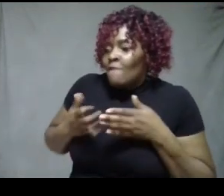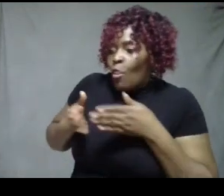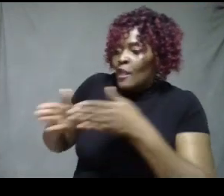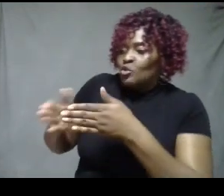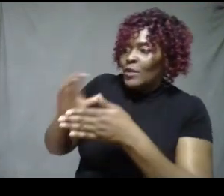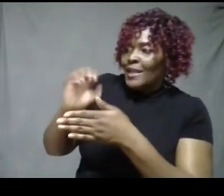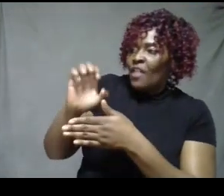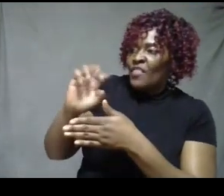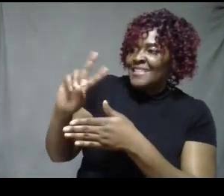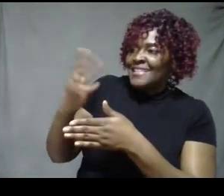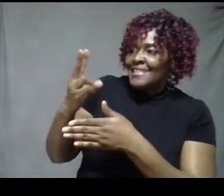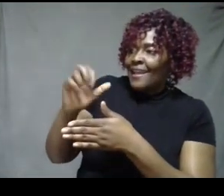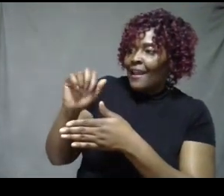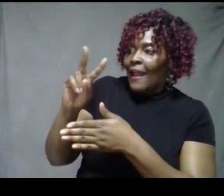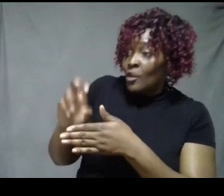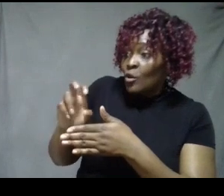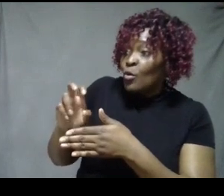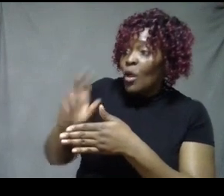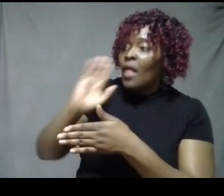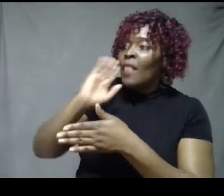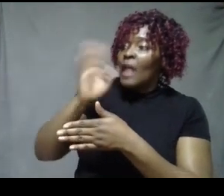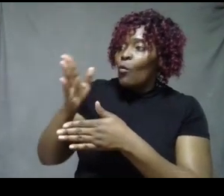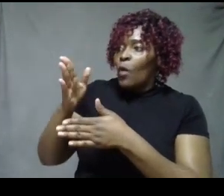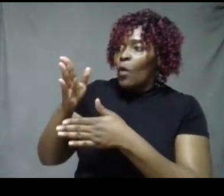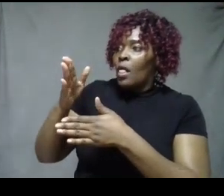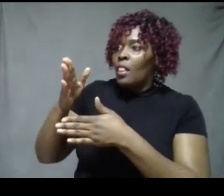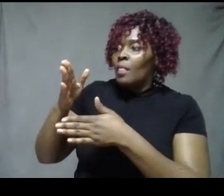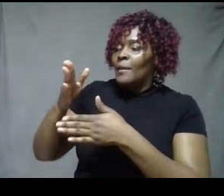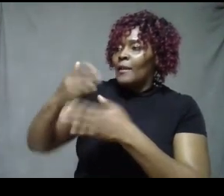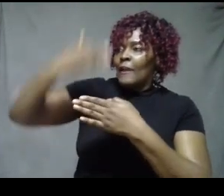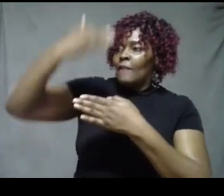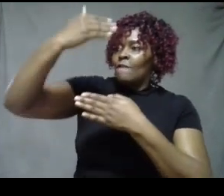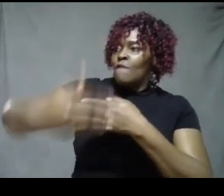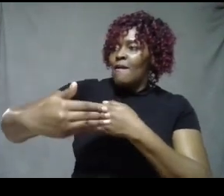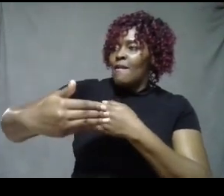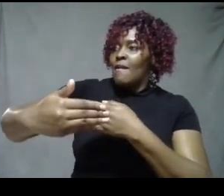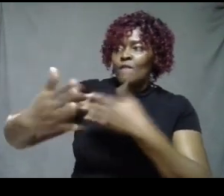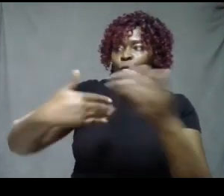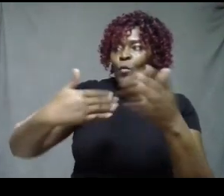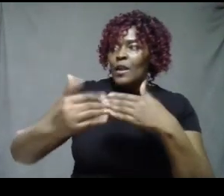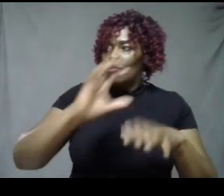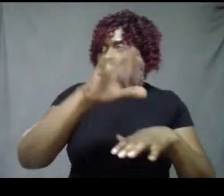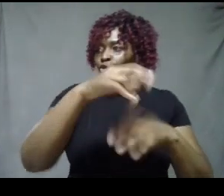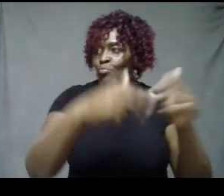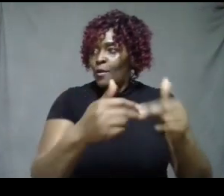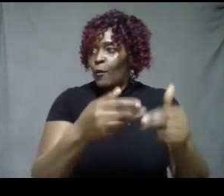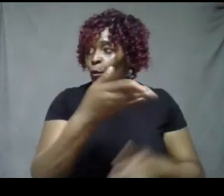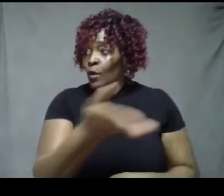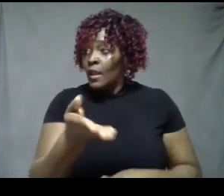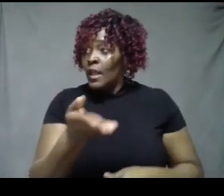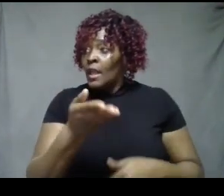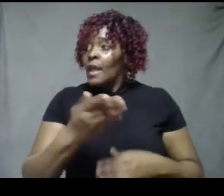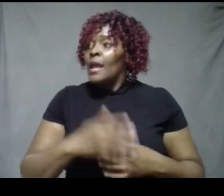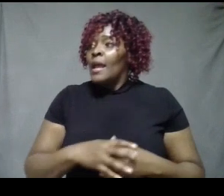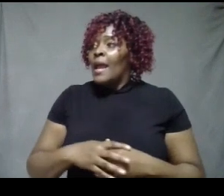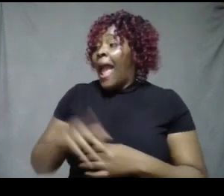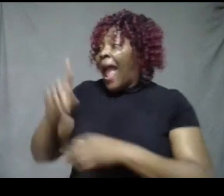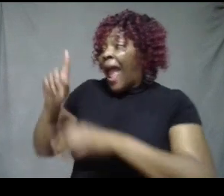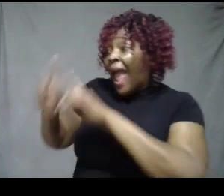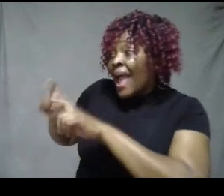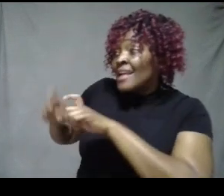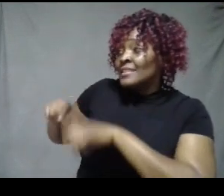2nd Avenue that will be directly in front of whatever is going to be developed there, and, you know, ask